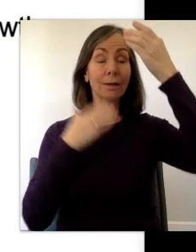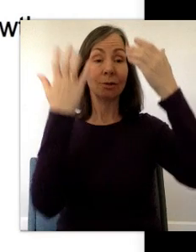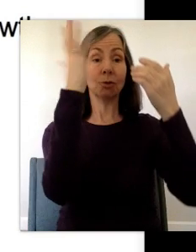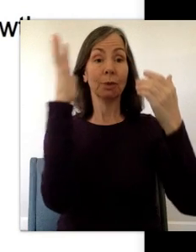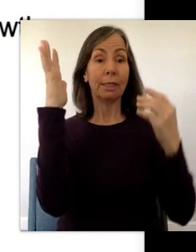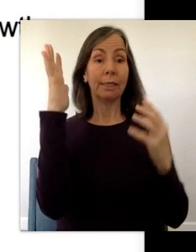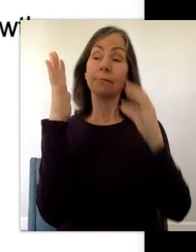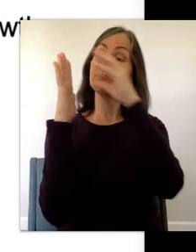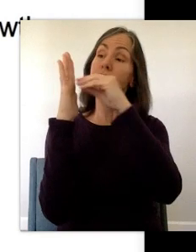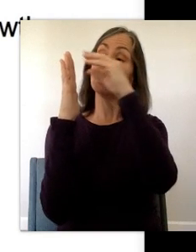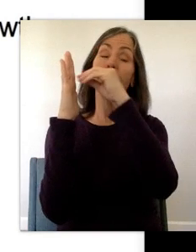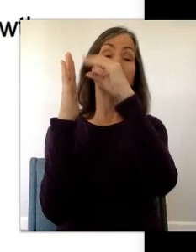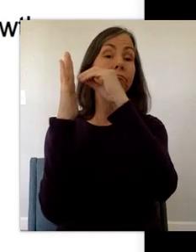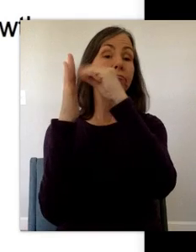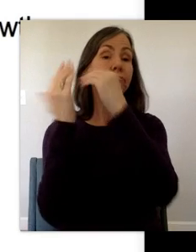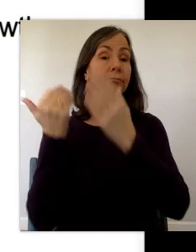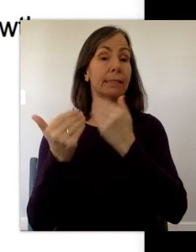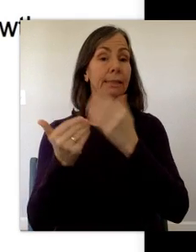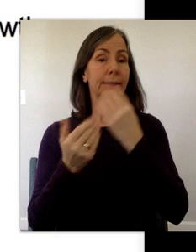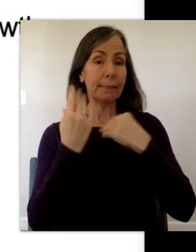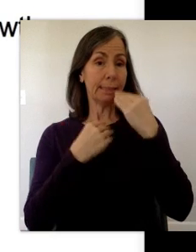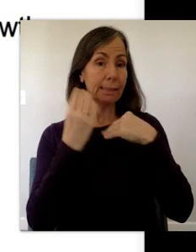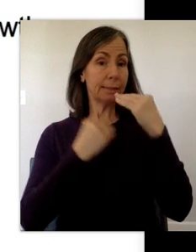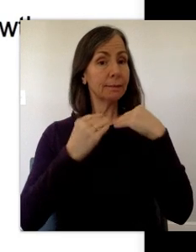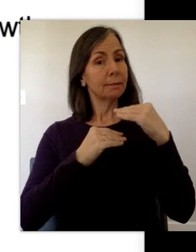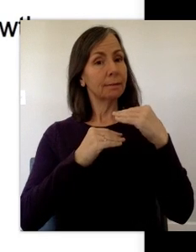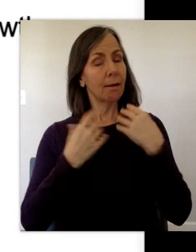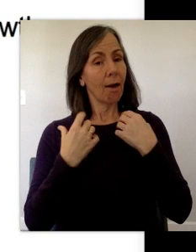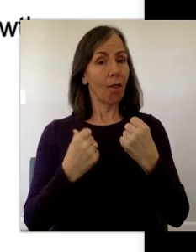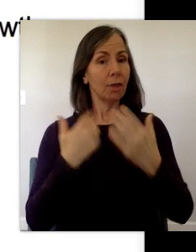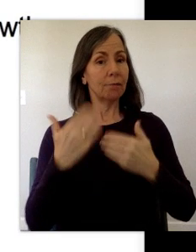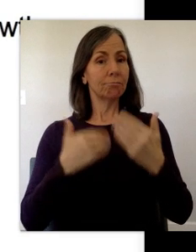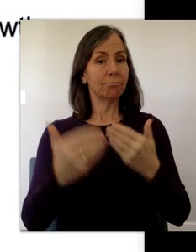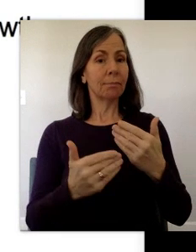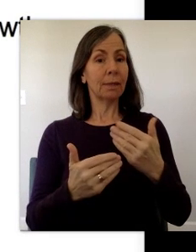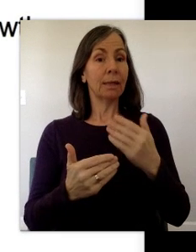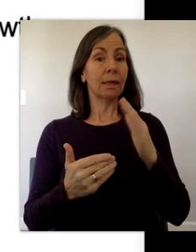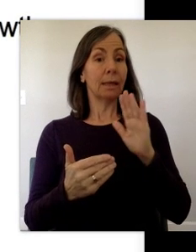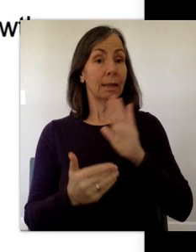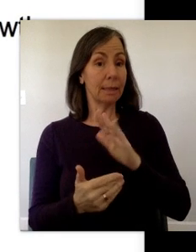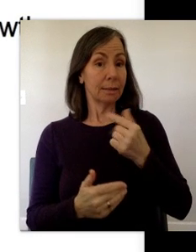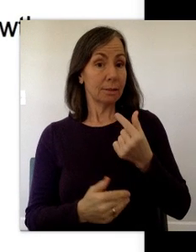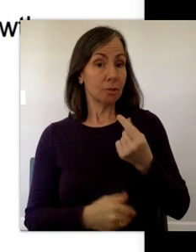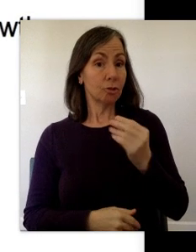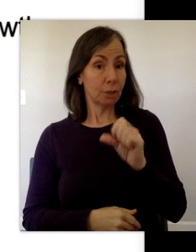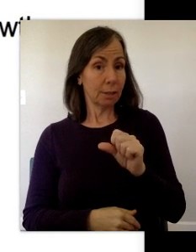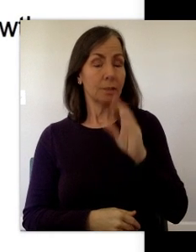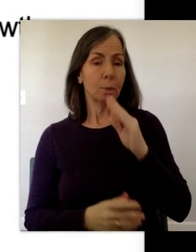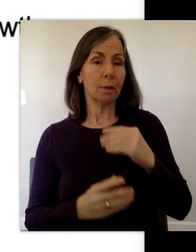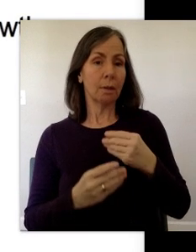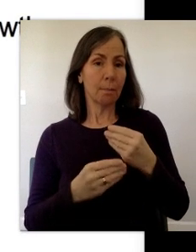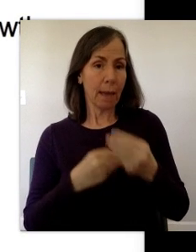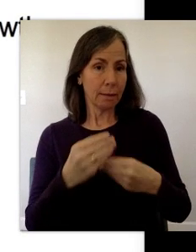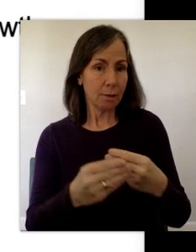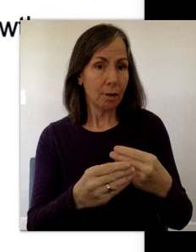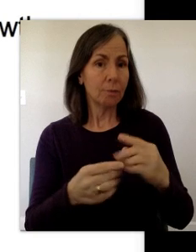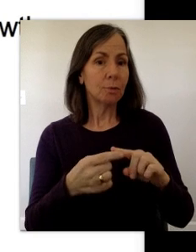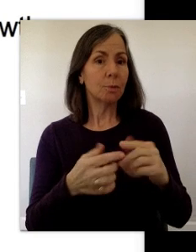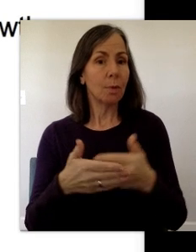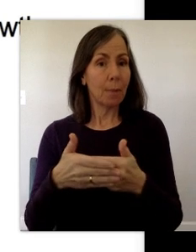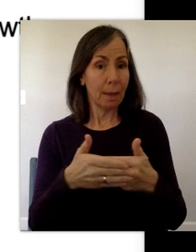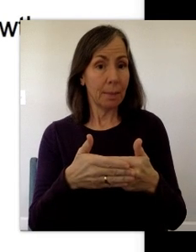giraffe gets will be passed on to its babies. those babies have long necks. They'll